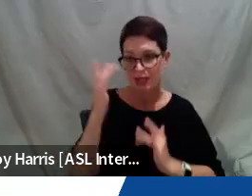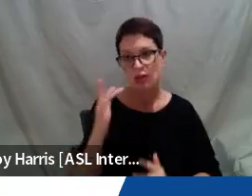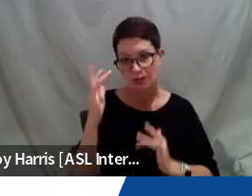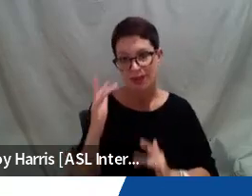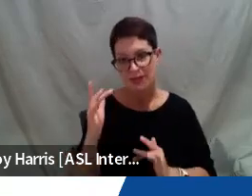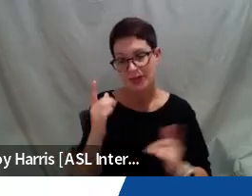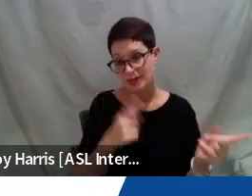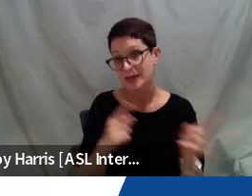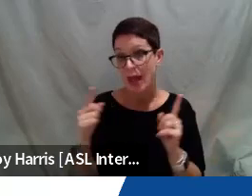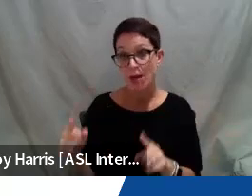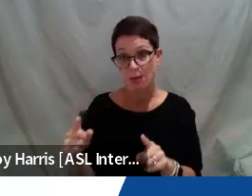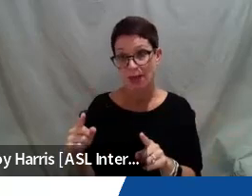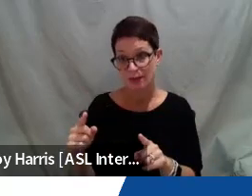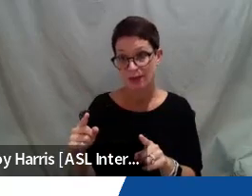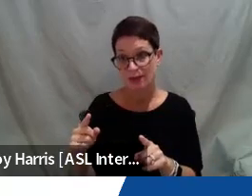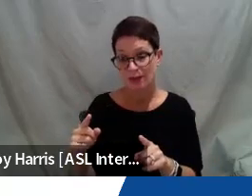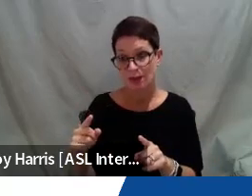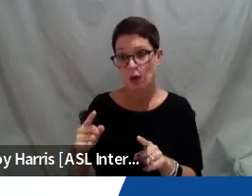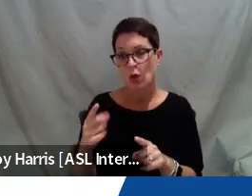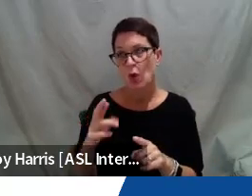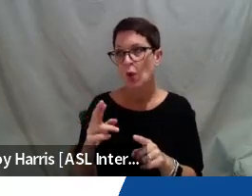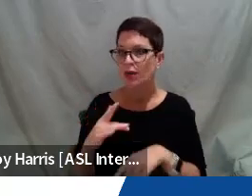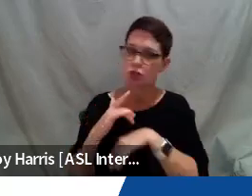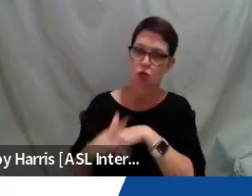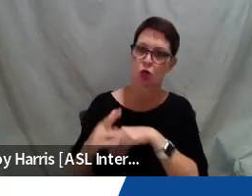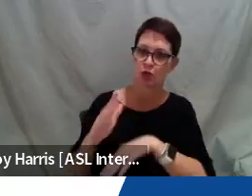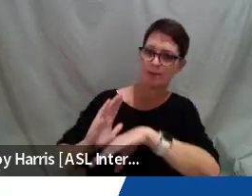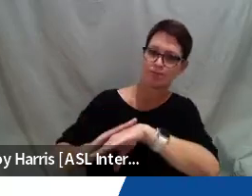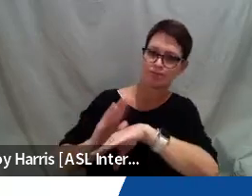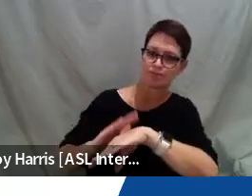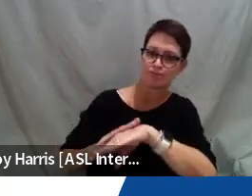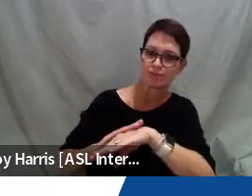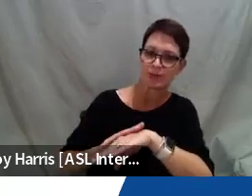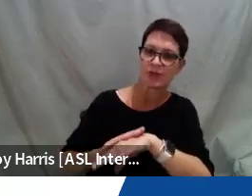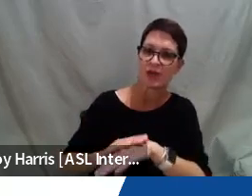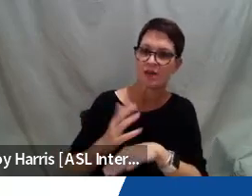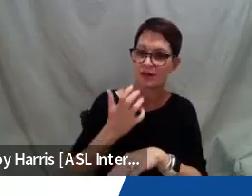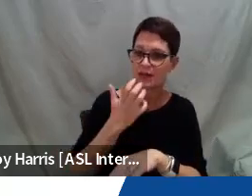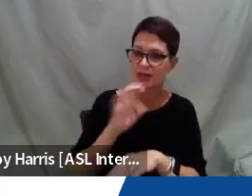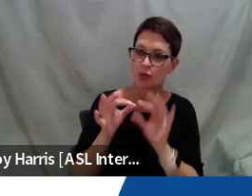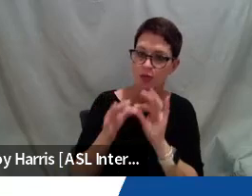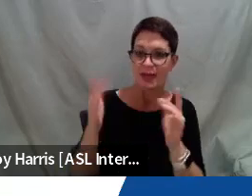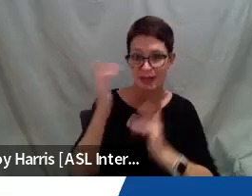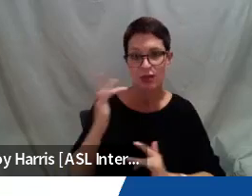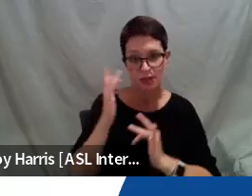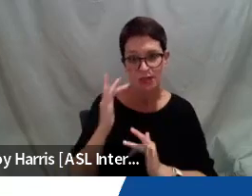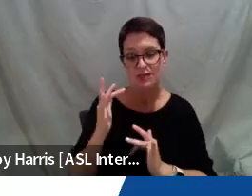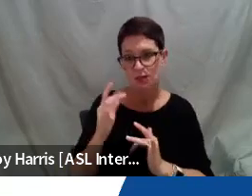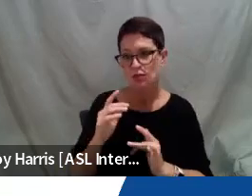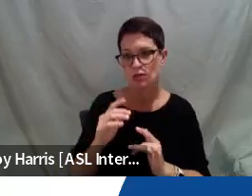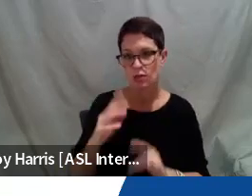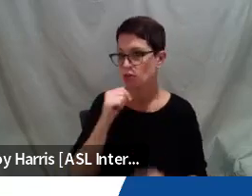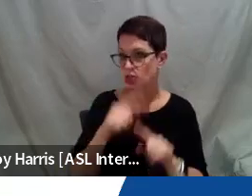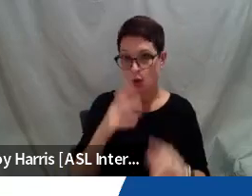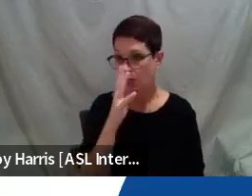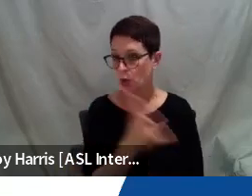is occurring, or it's an early sign of a severe heat-related illness. So